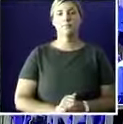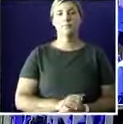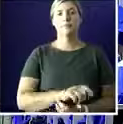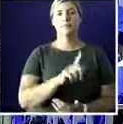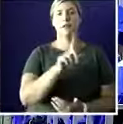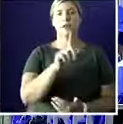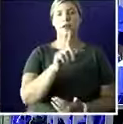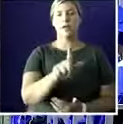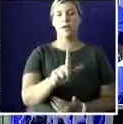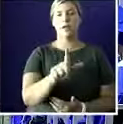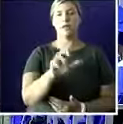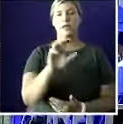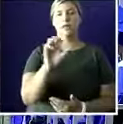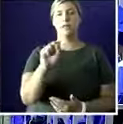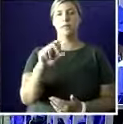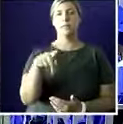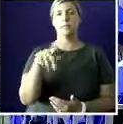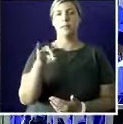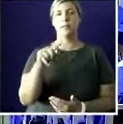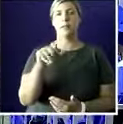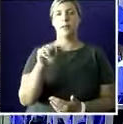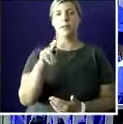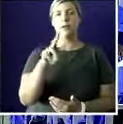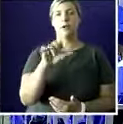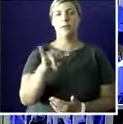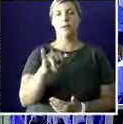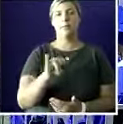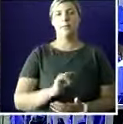Lauren Elizabeth Spitaleri.